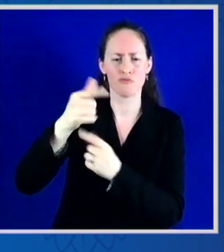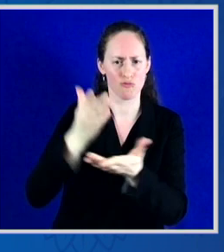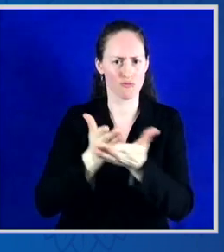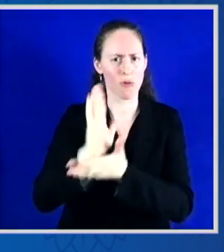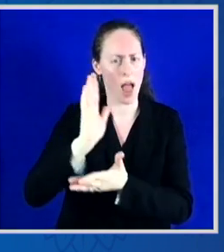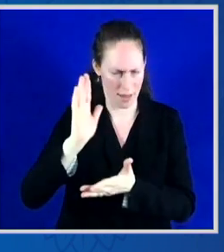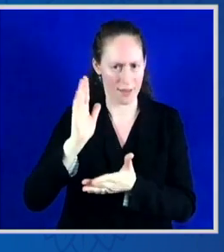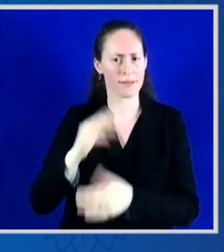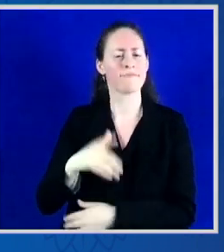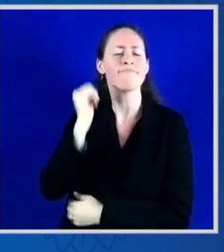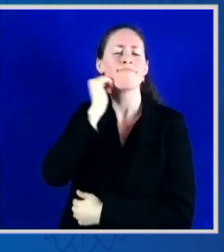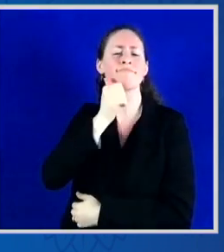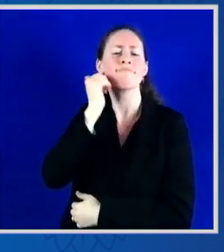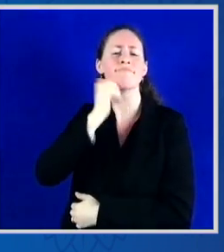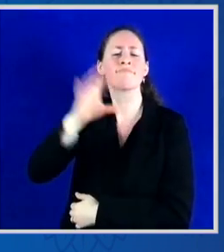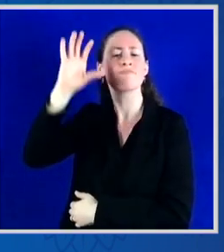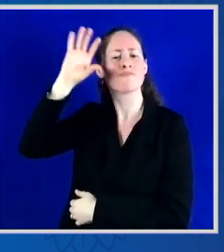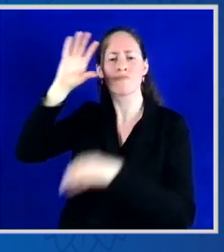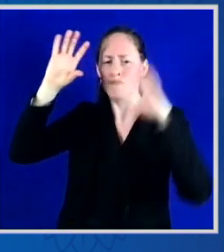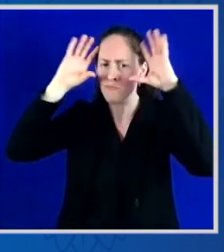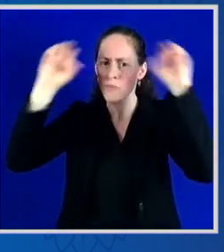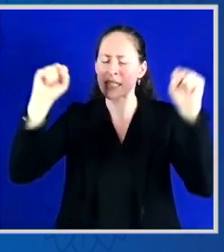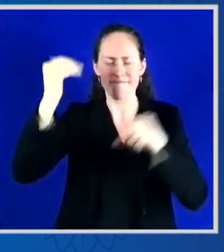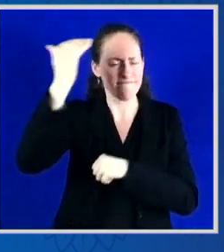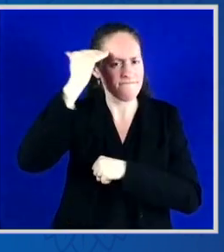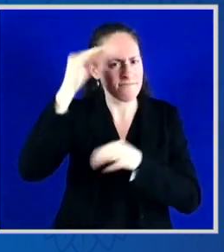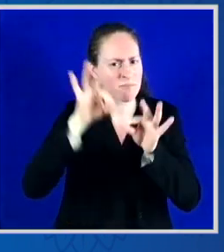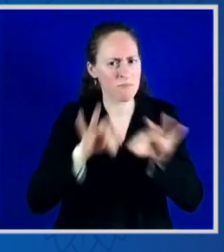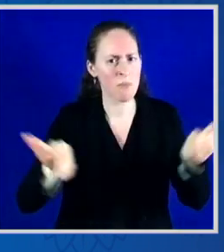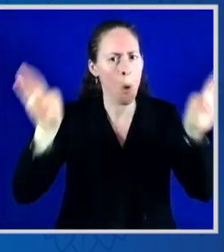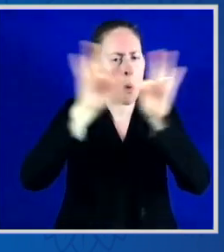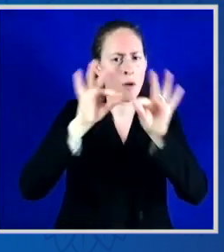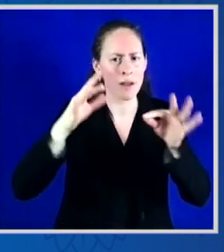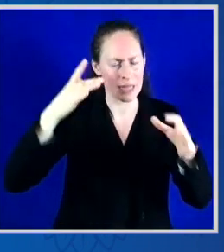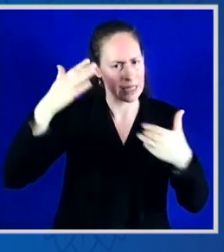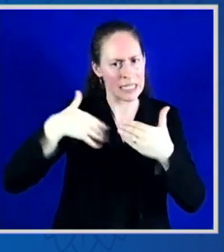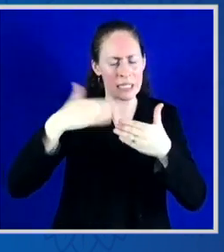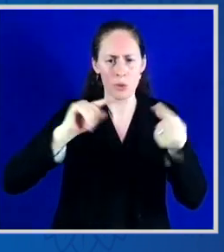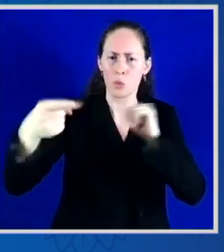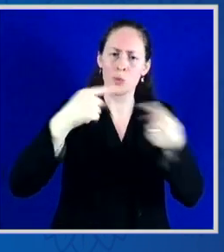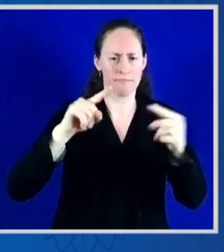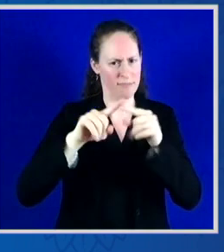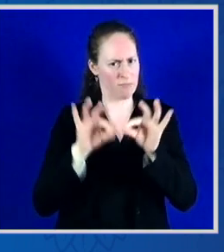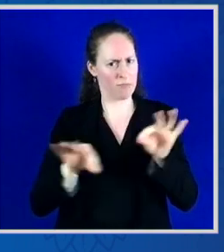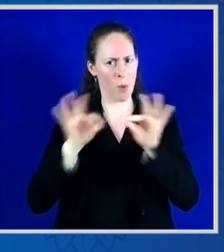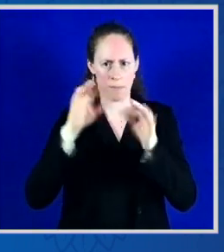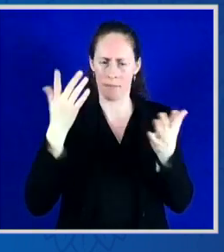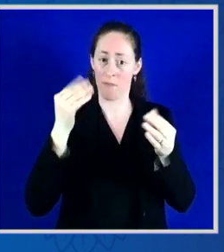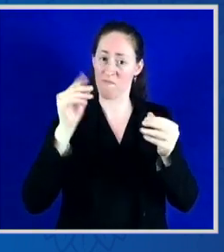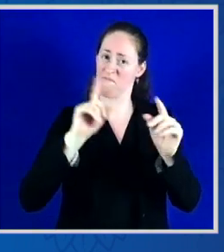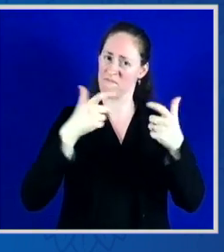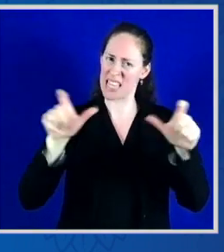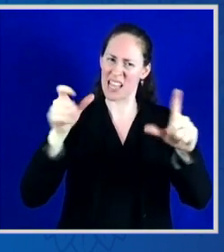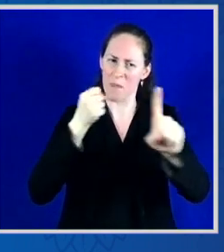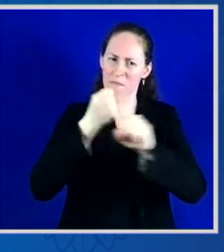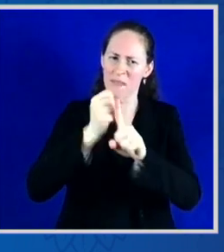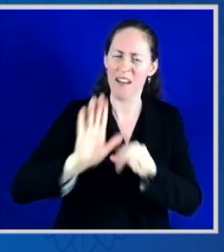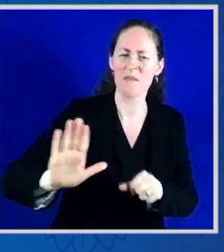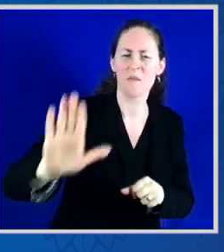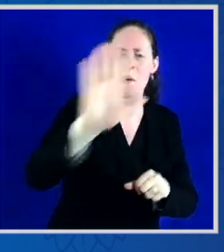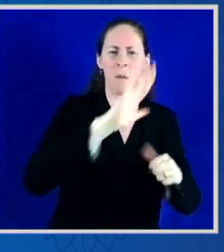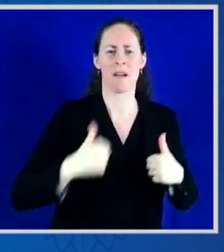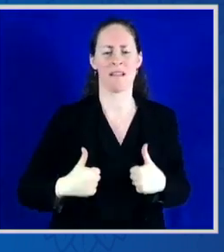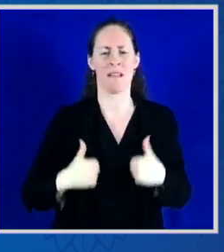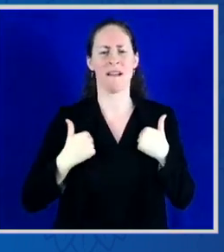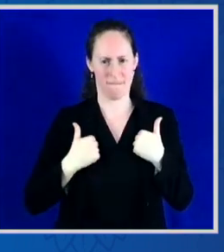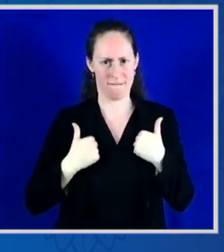or polled. They're the challenges that shape your lives, the things that keep you up at night. And he